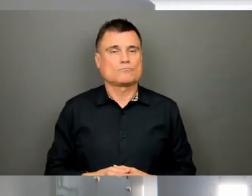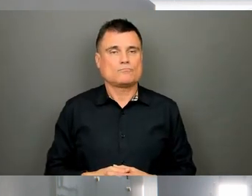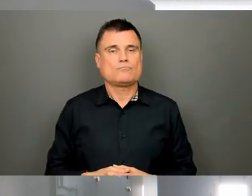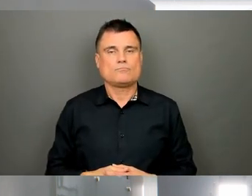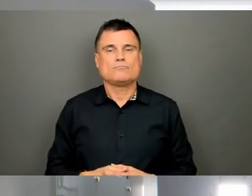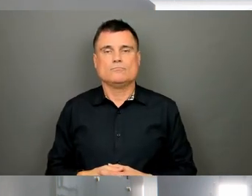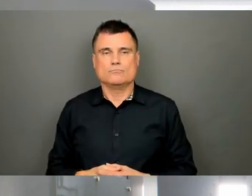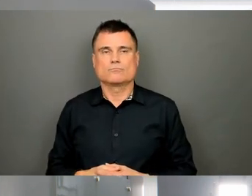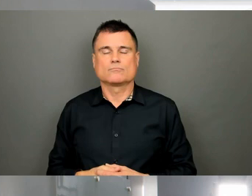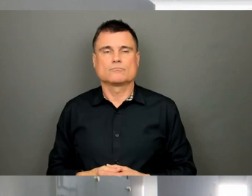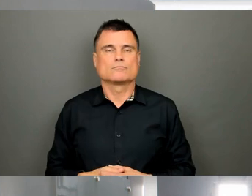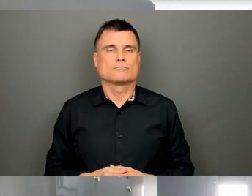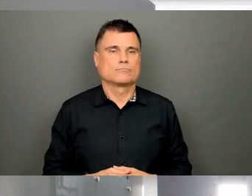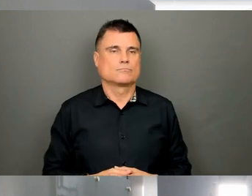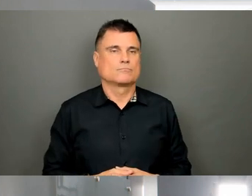Facing the front.